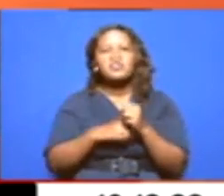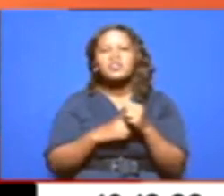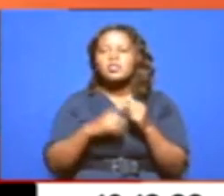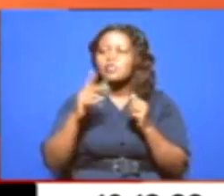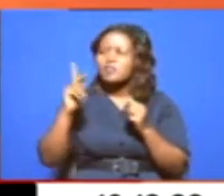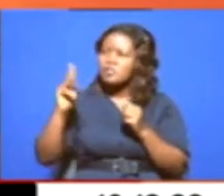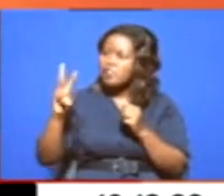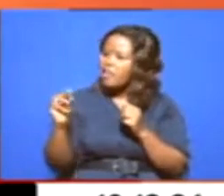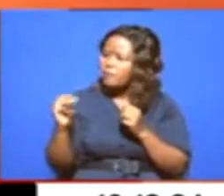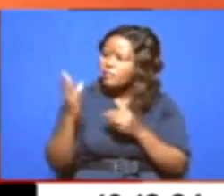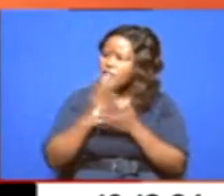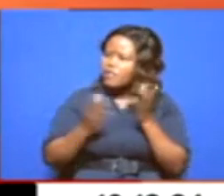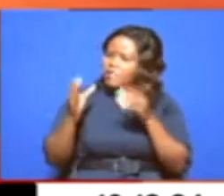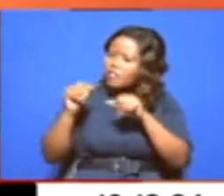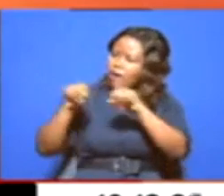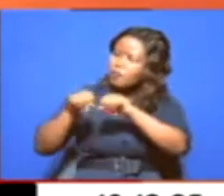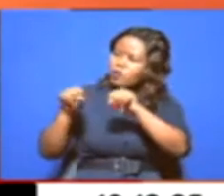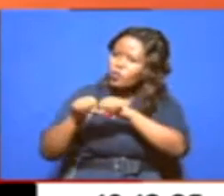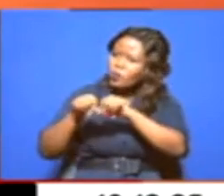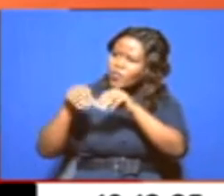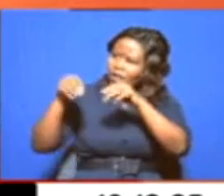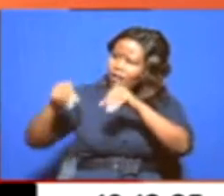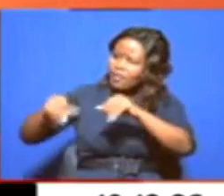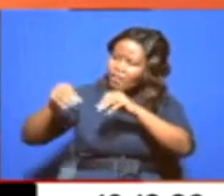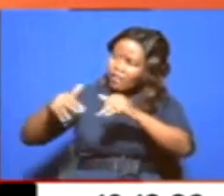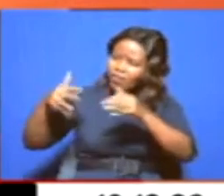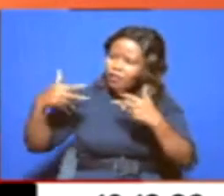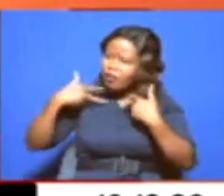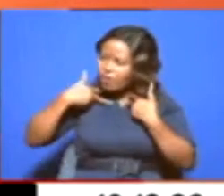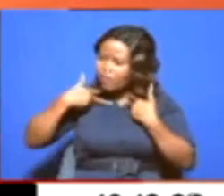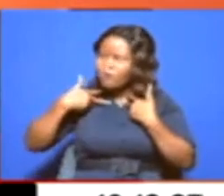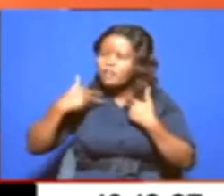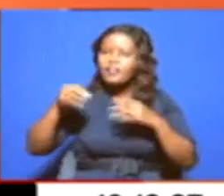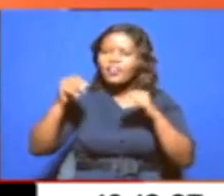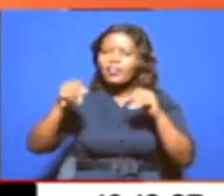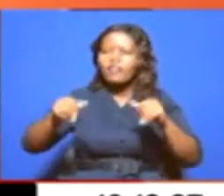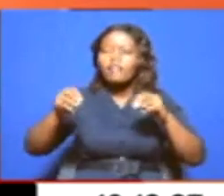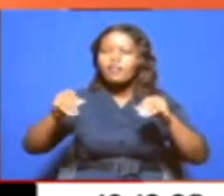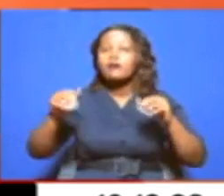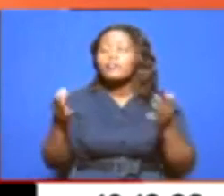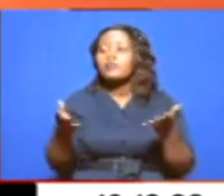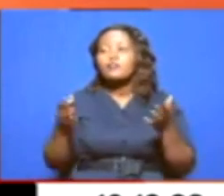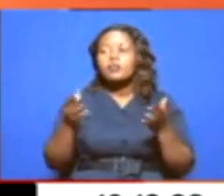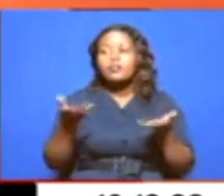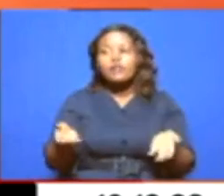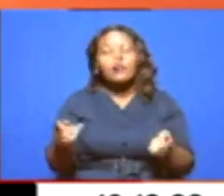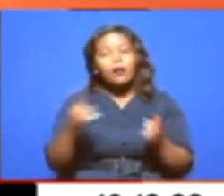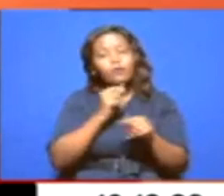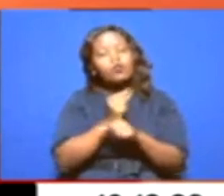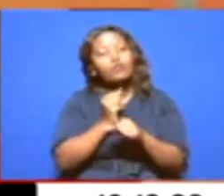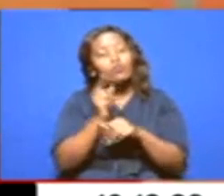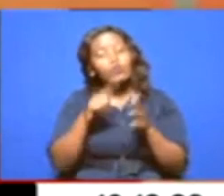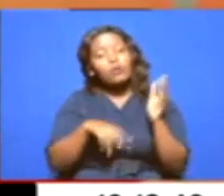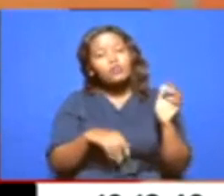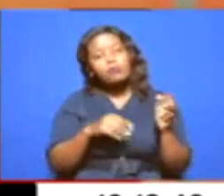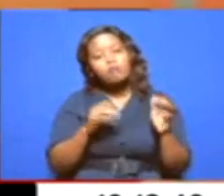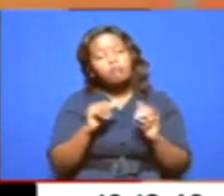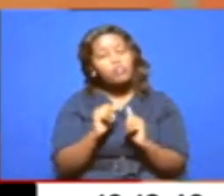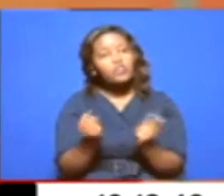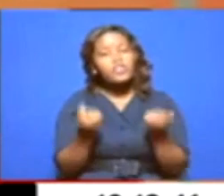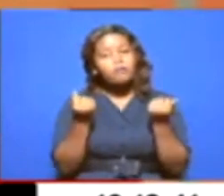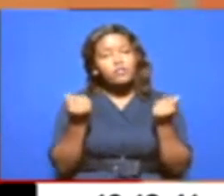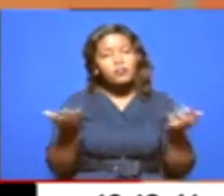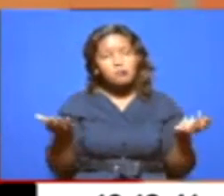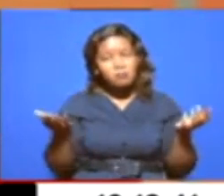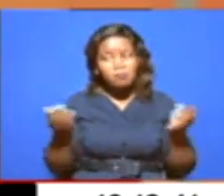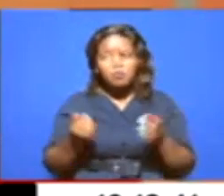shoes in the mud pit. What has been done, you know, to change it such that, I mean, like you mentioned, there is safety? You know, as long as